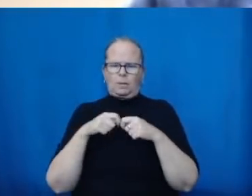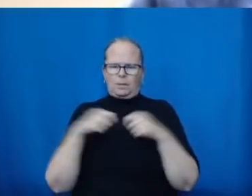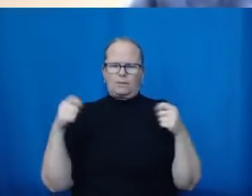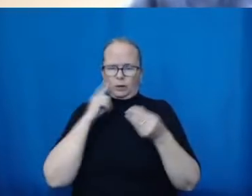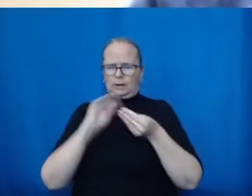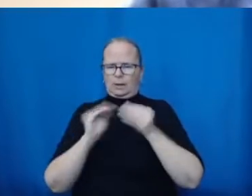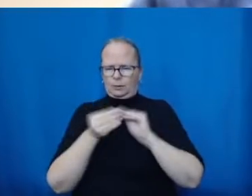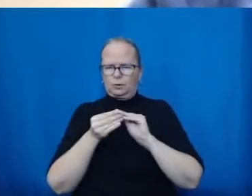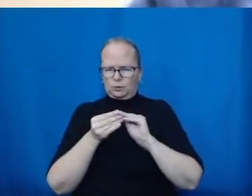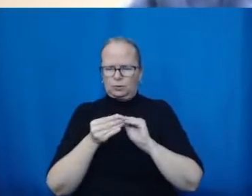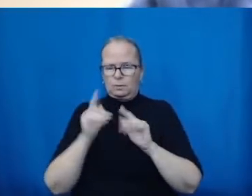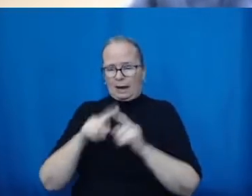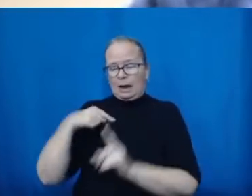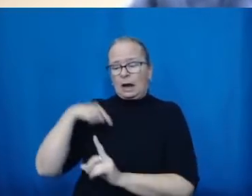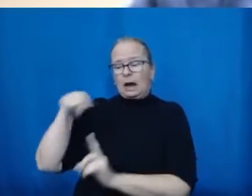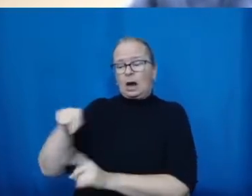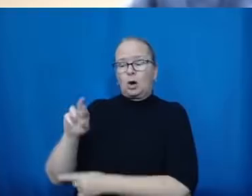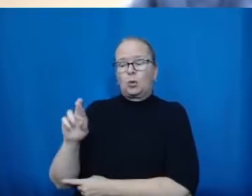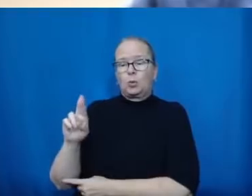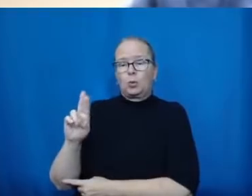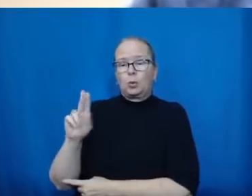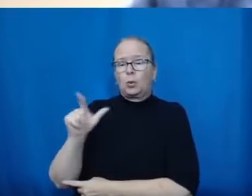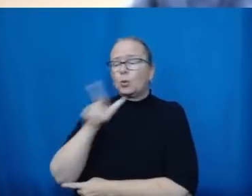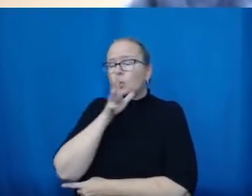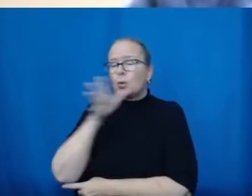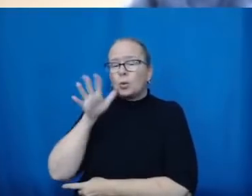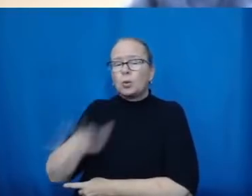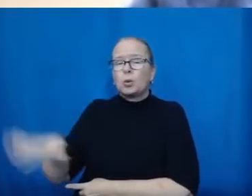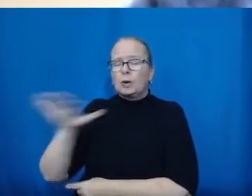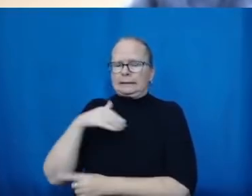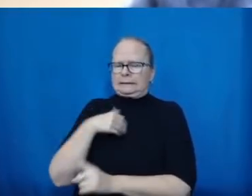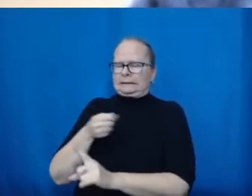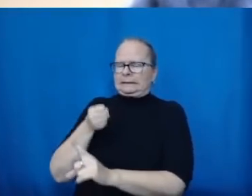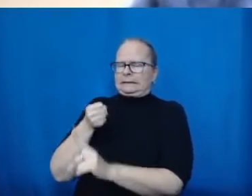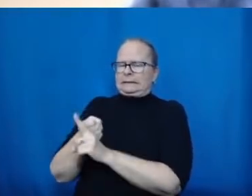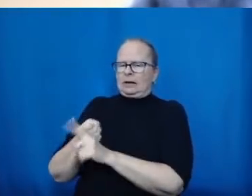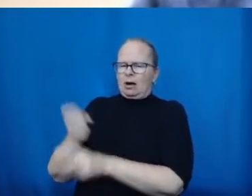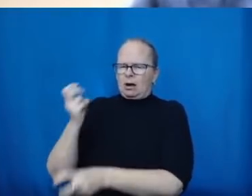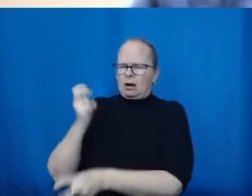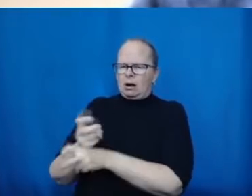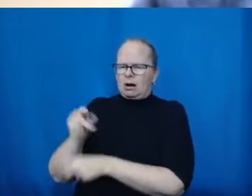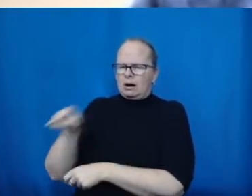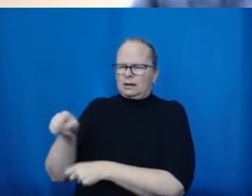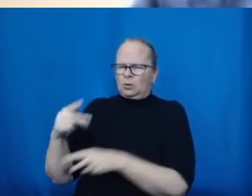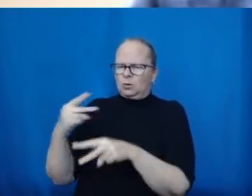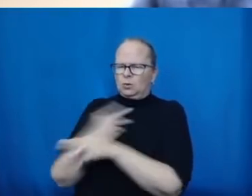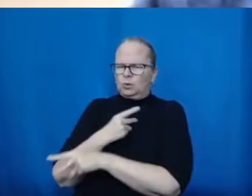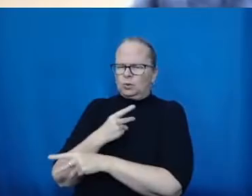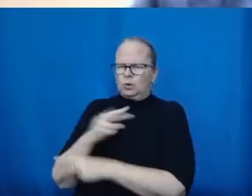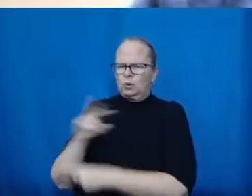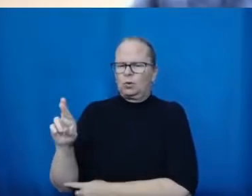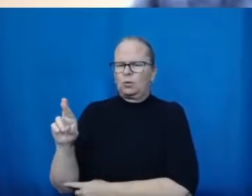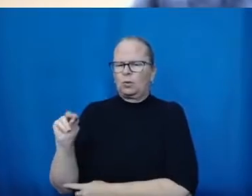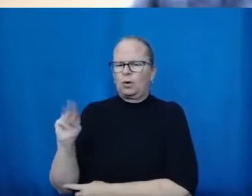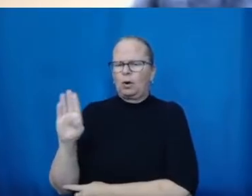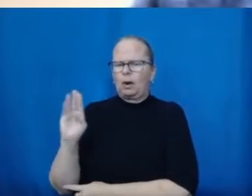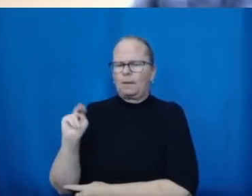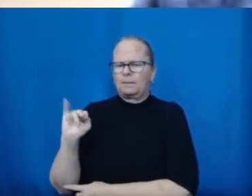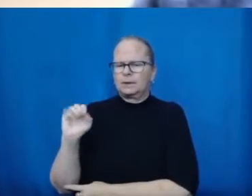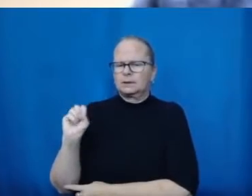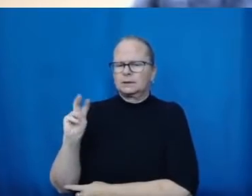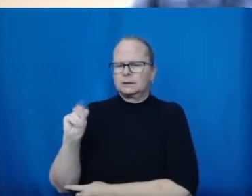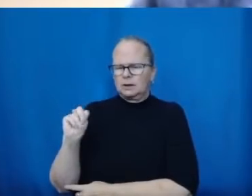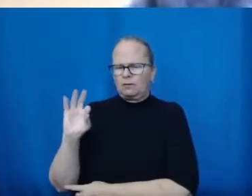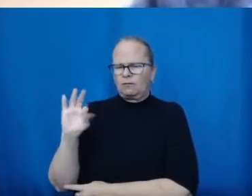the Robson-Fletcher cases per 100,000 per region graph that he puts out every day now on his Twitter. So keep an eye